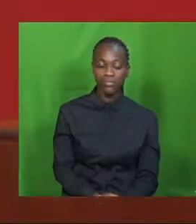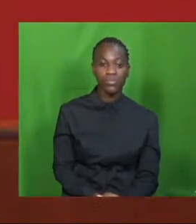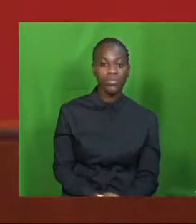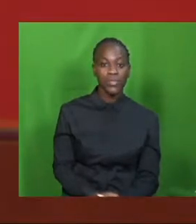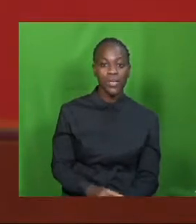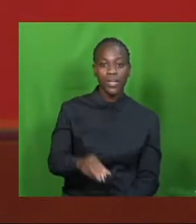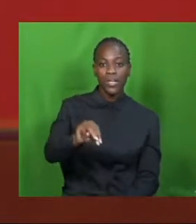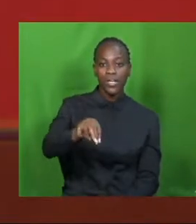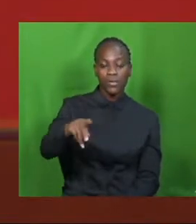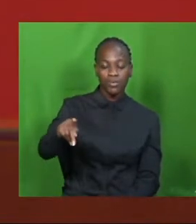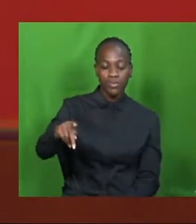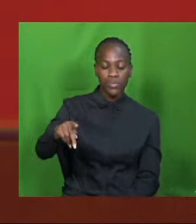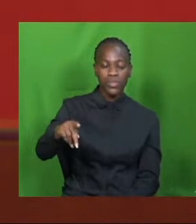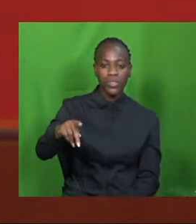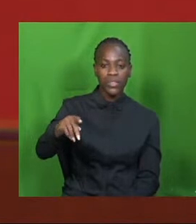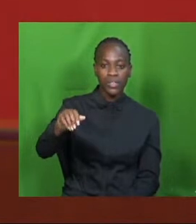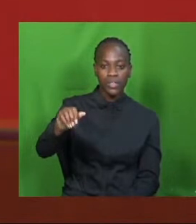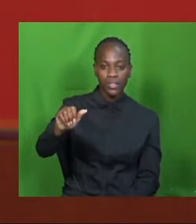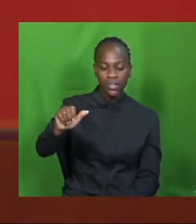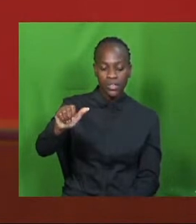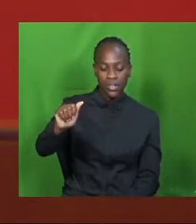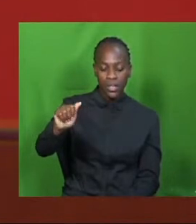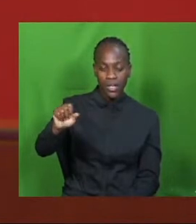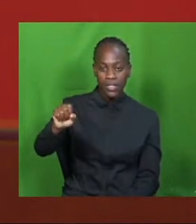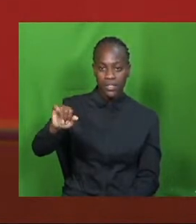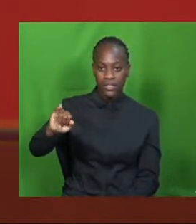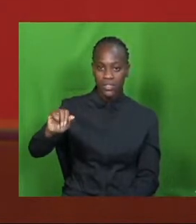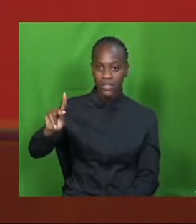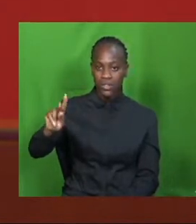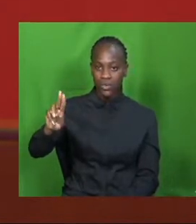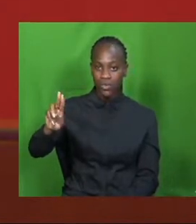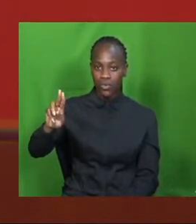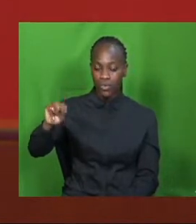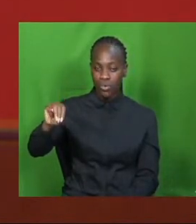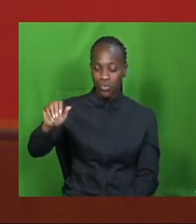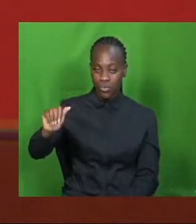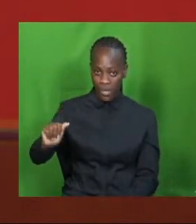Mr. Speaker, page 8, item 30.